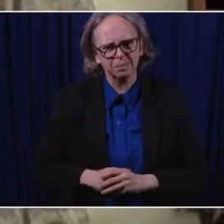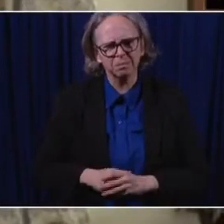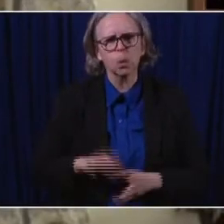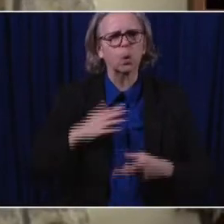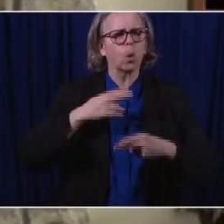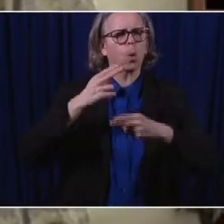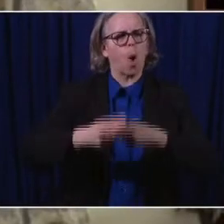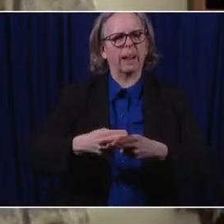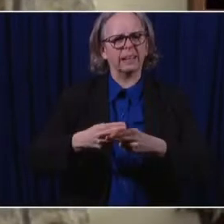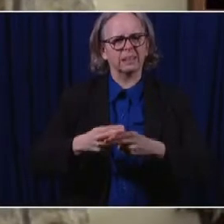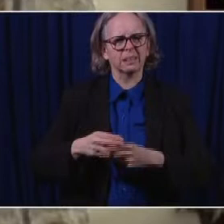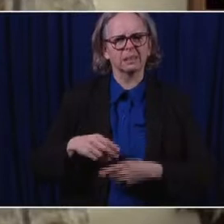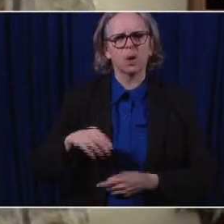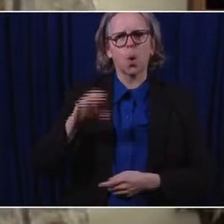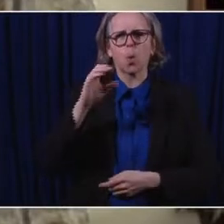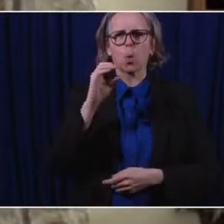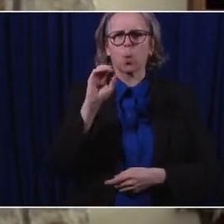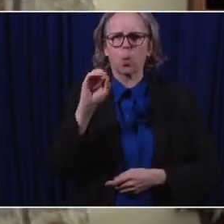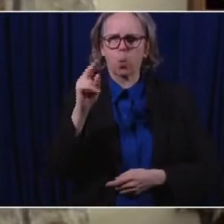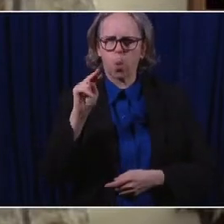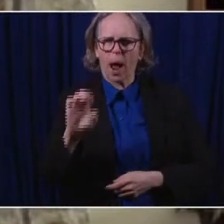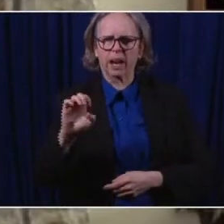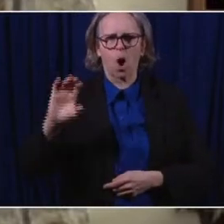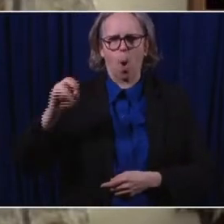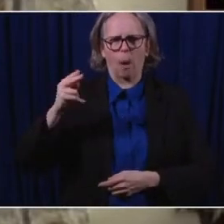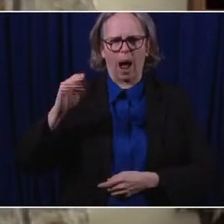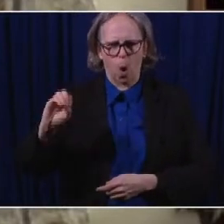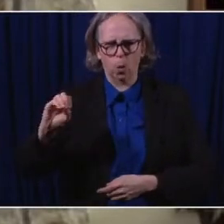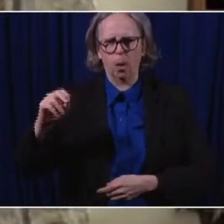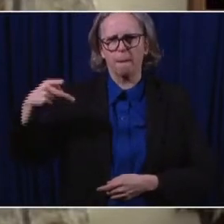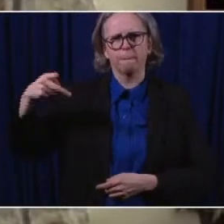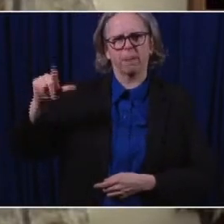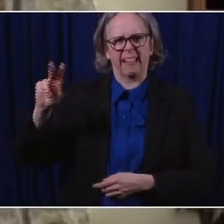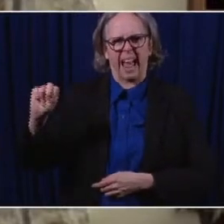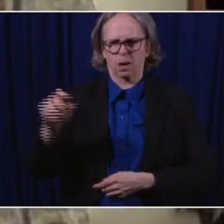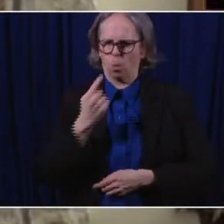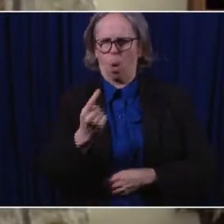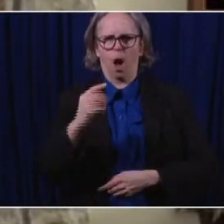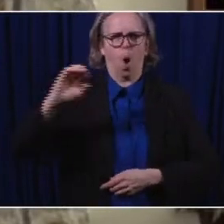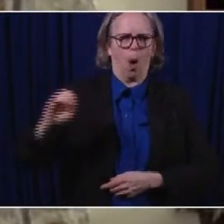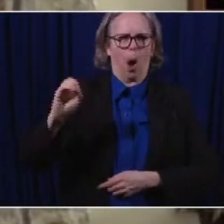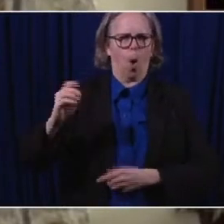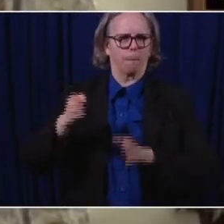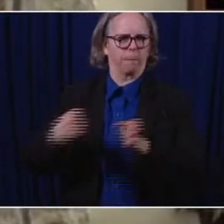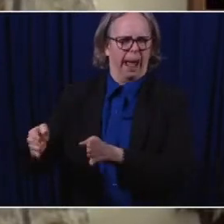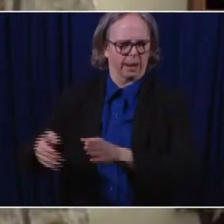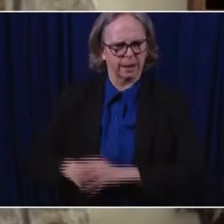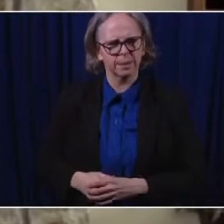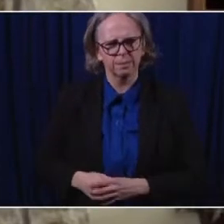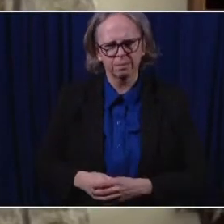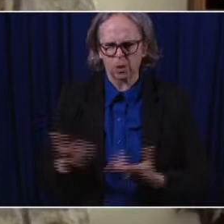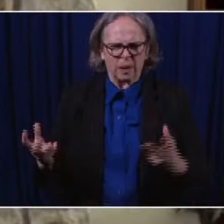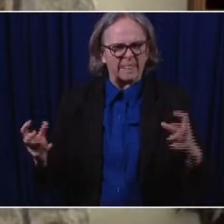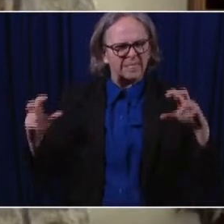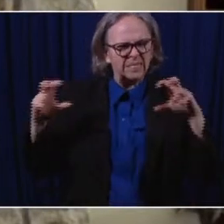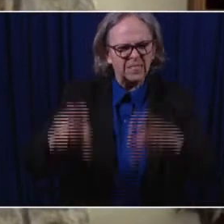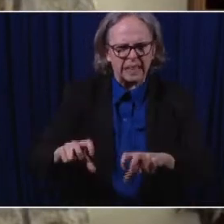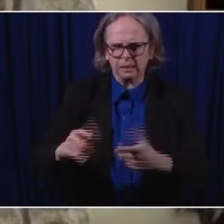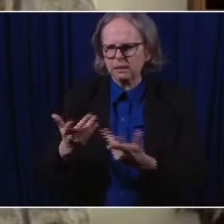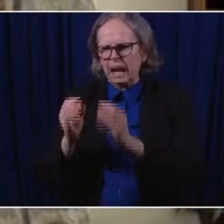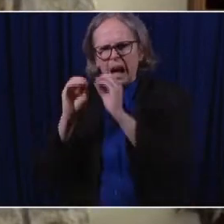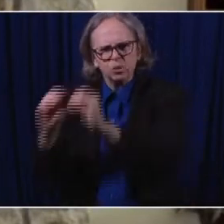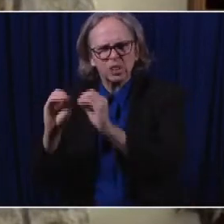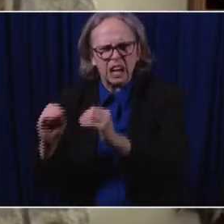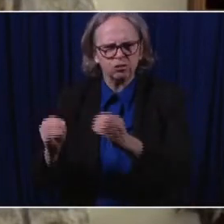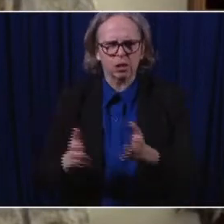to programs that address prevention, treatment, long-term recovery, as well as criminal justice and public awareness, and promoting